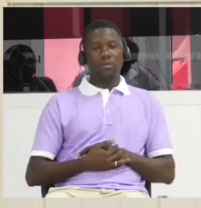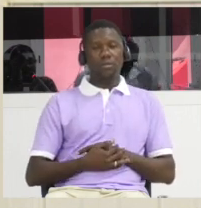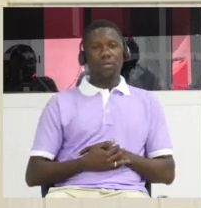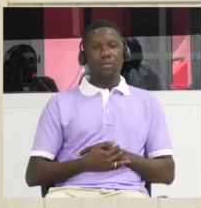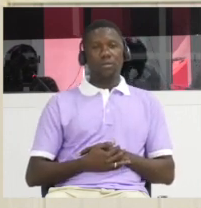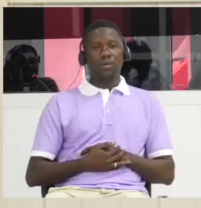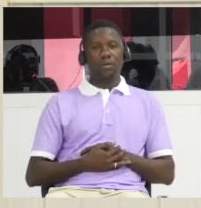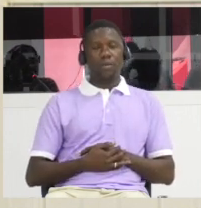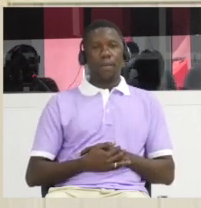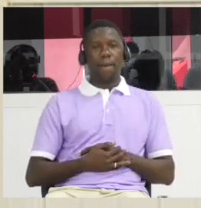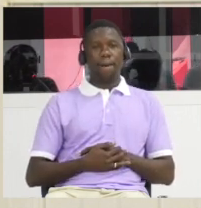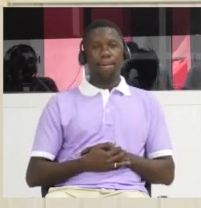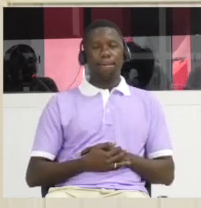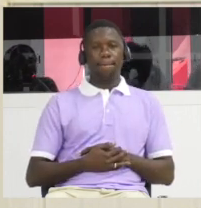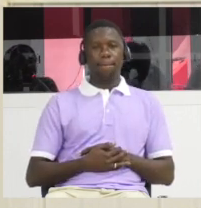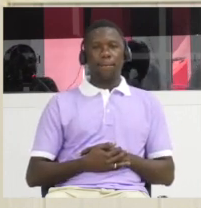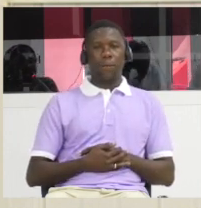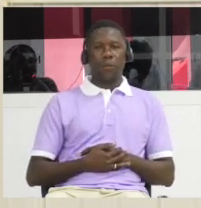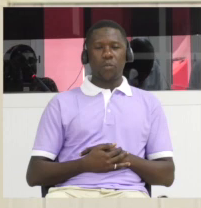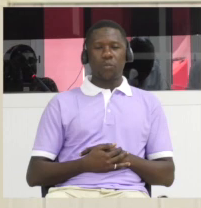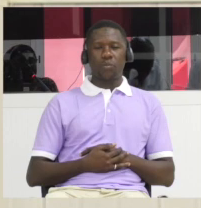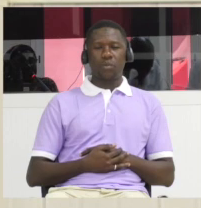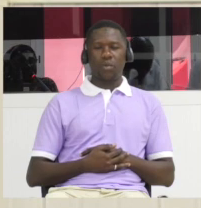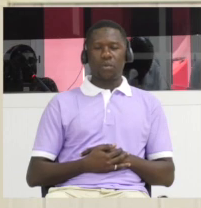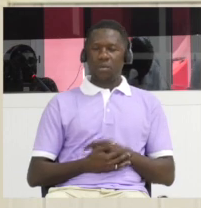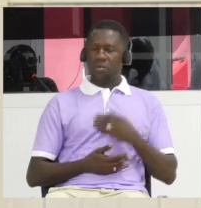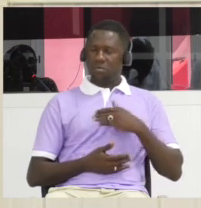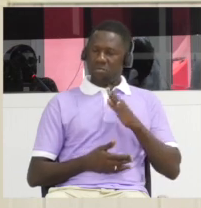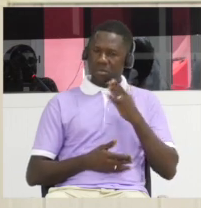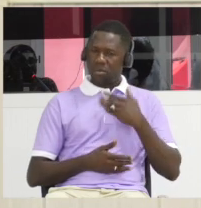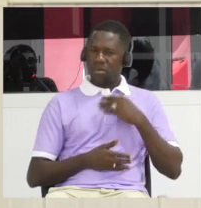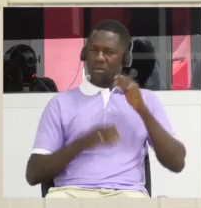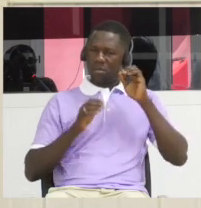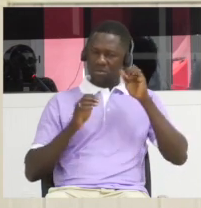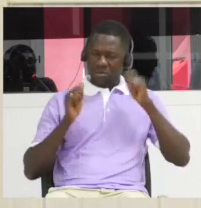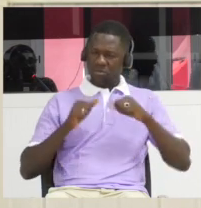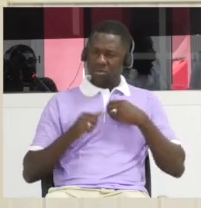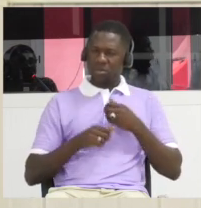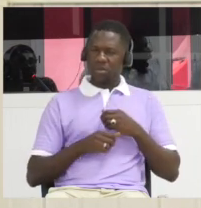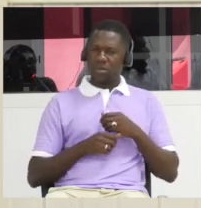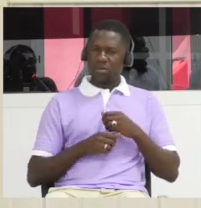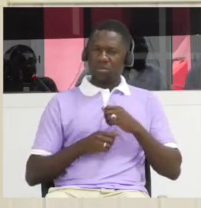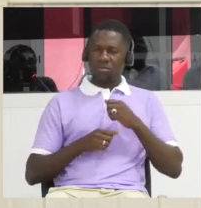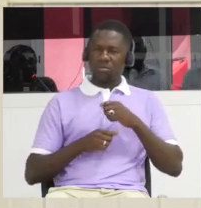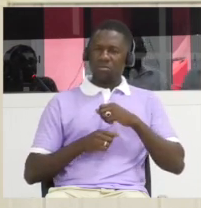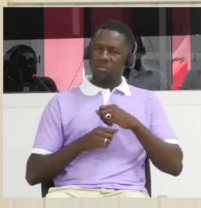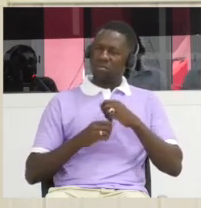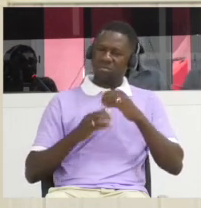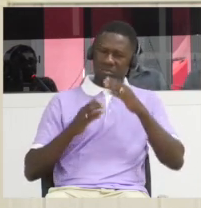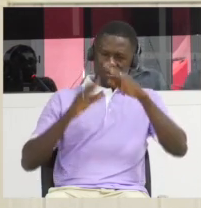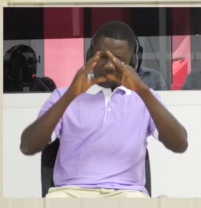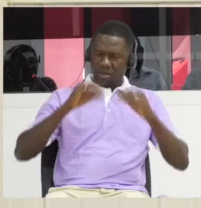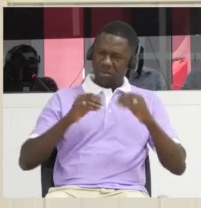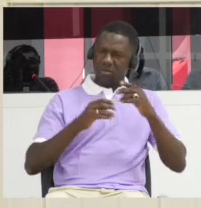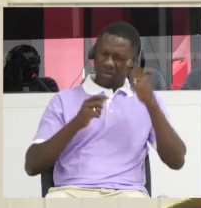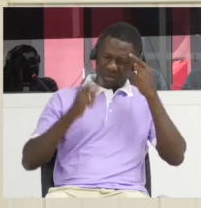I think it must have been through maybe a kitchen cabinet, you know,